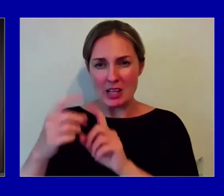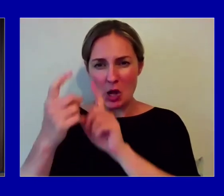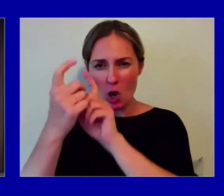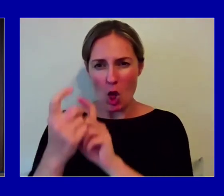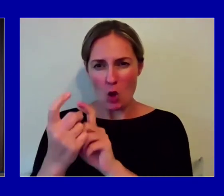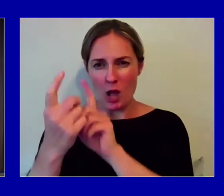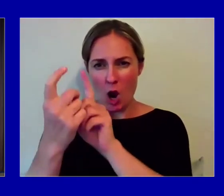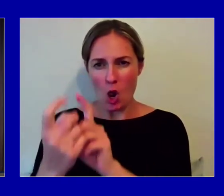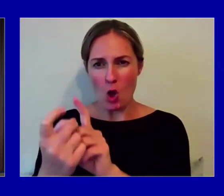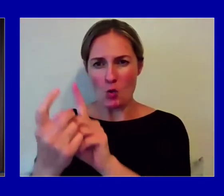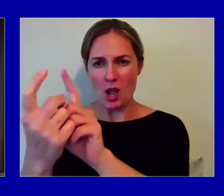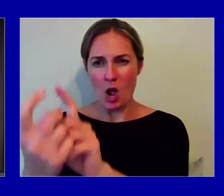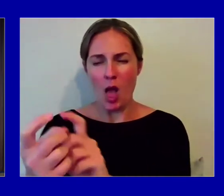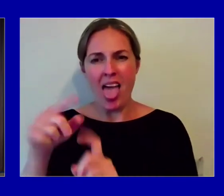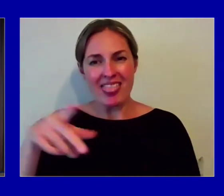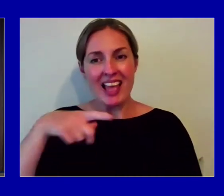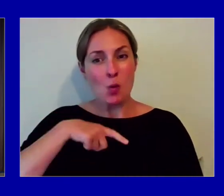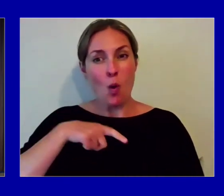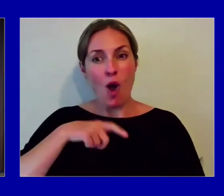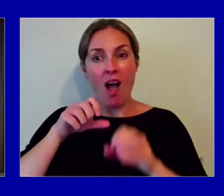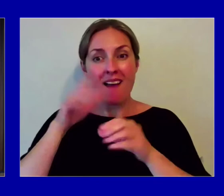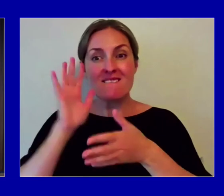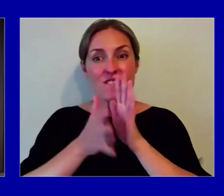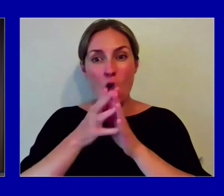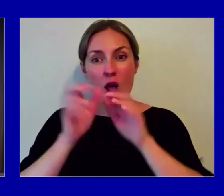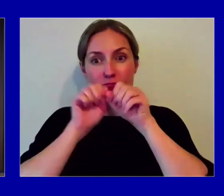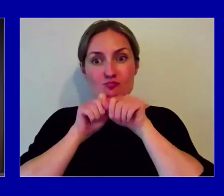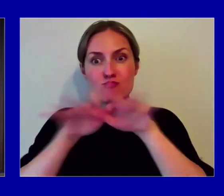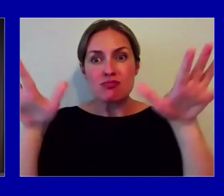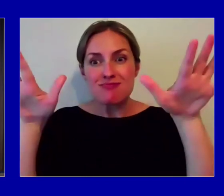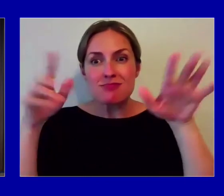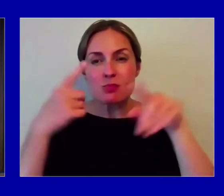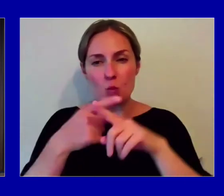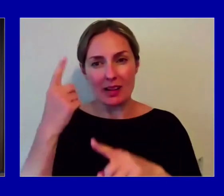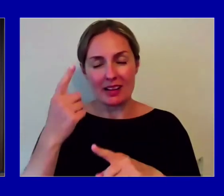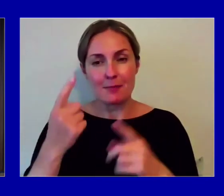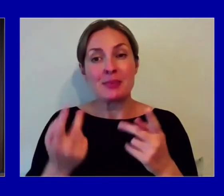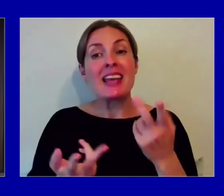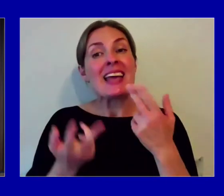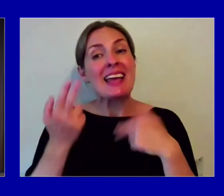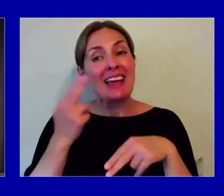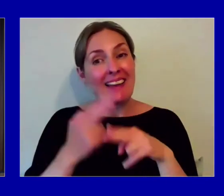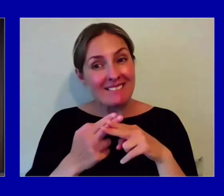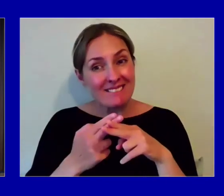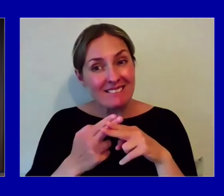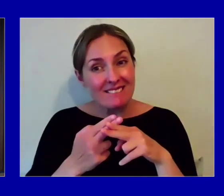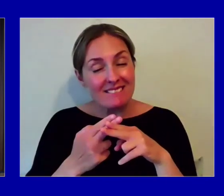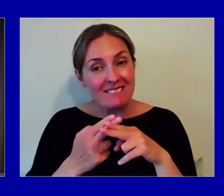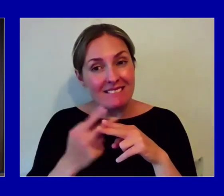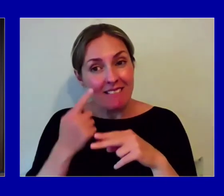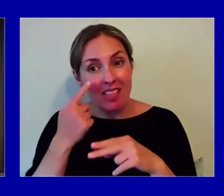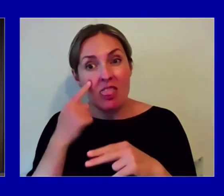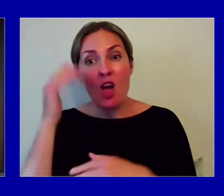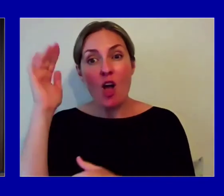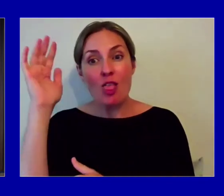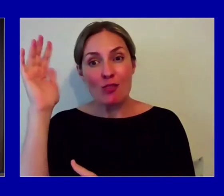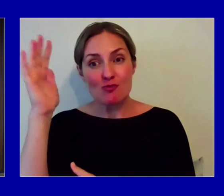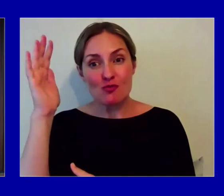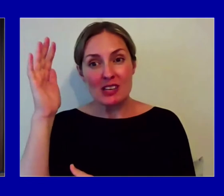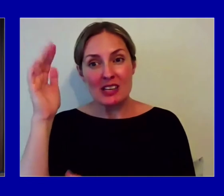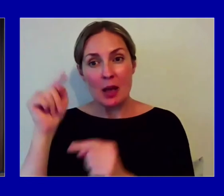became that big fire. If they had been separated, uh, further, um, we wouldn't have had a